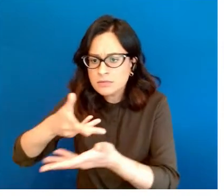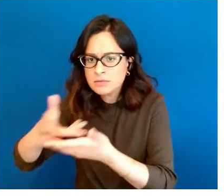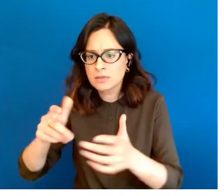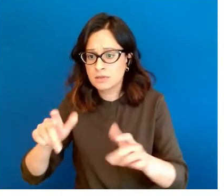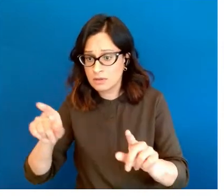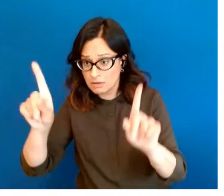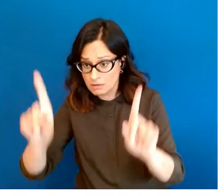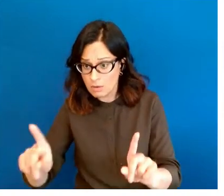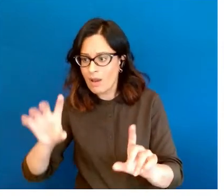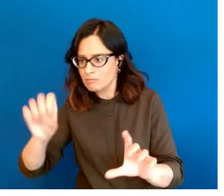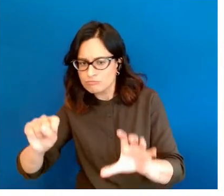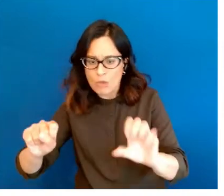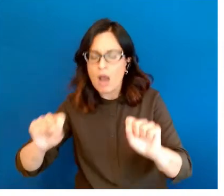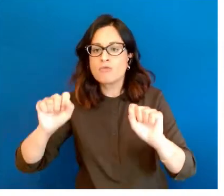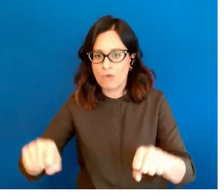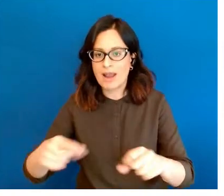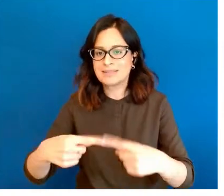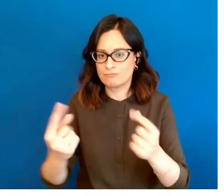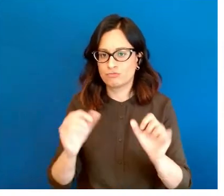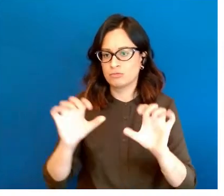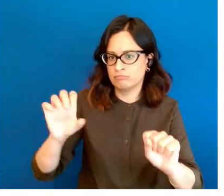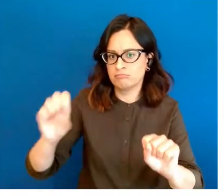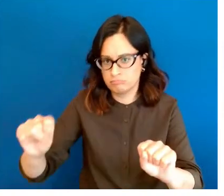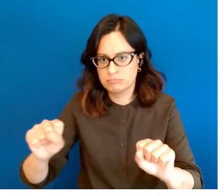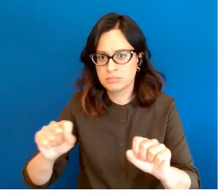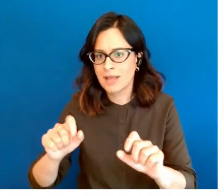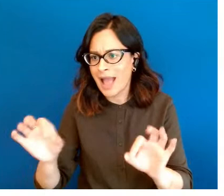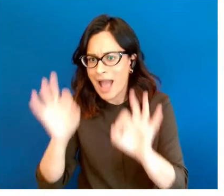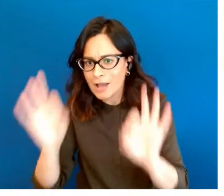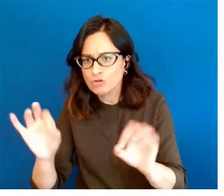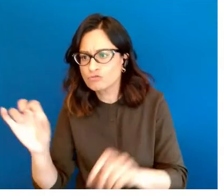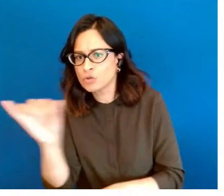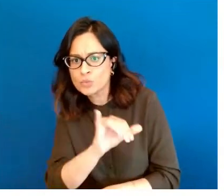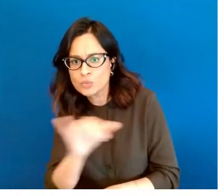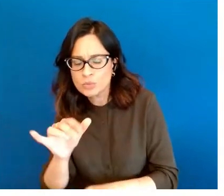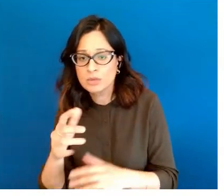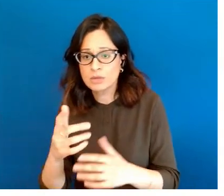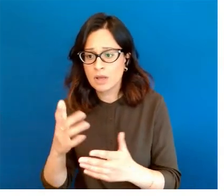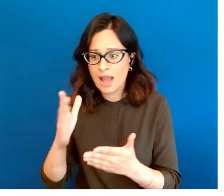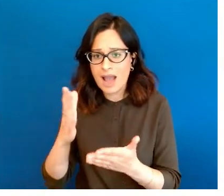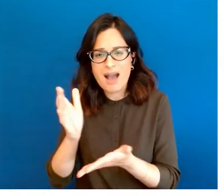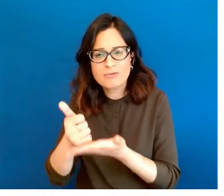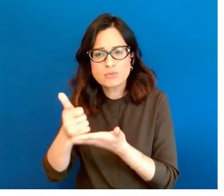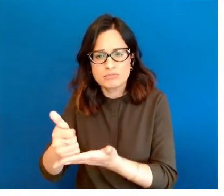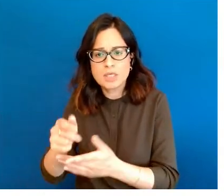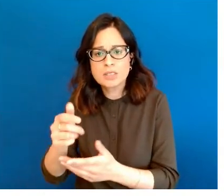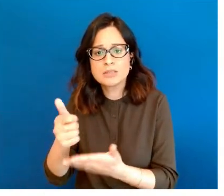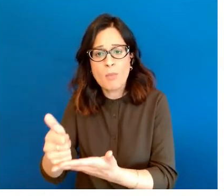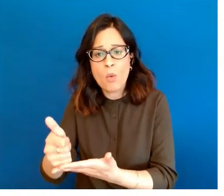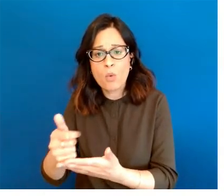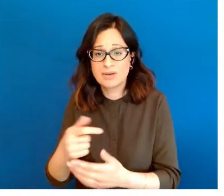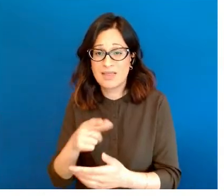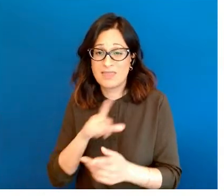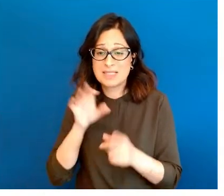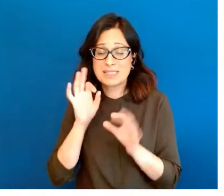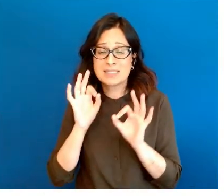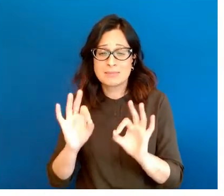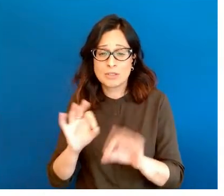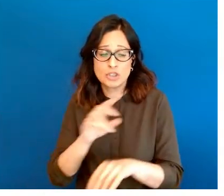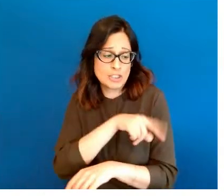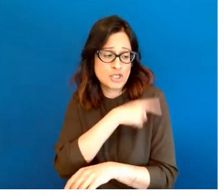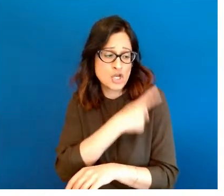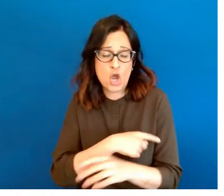diagnosis, plus trying to provide support where we can. This is where specialist nurses play a huge